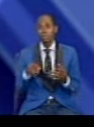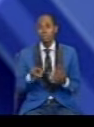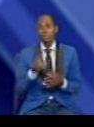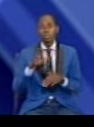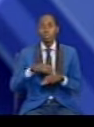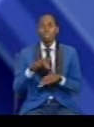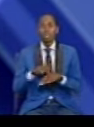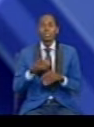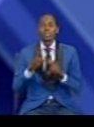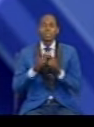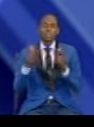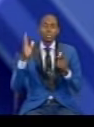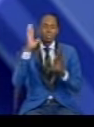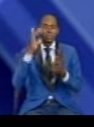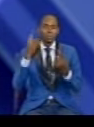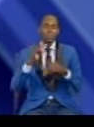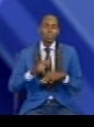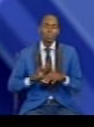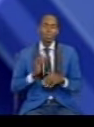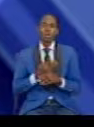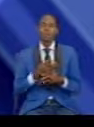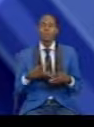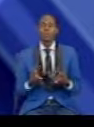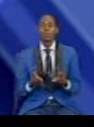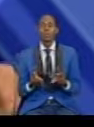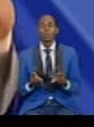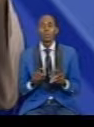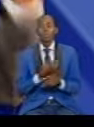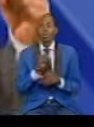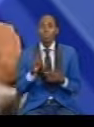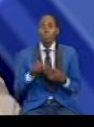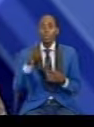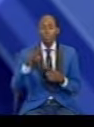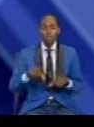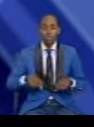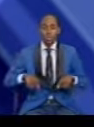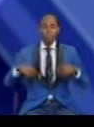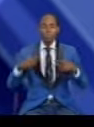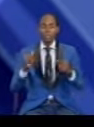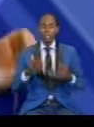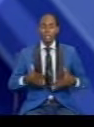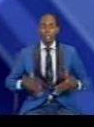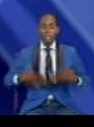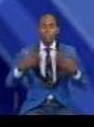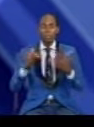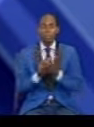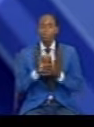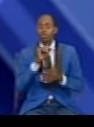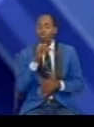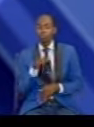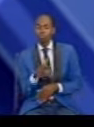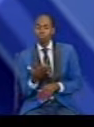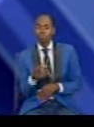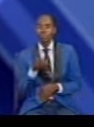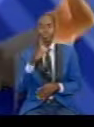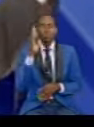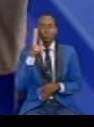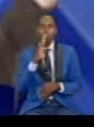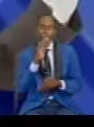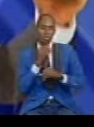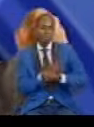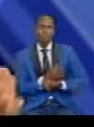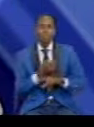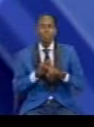us. When you live an uncompromising life, you will be preserved from all evil, preserved from